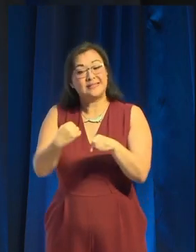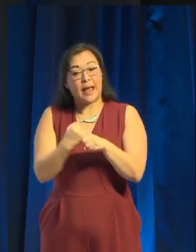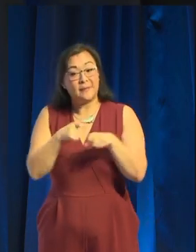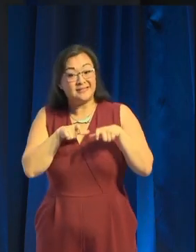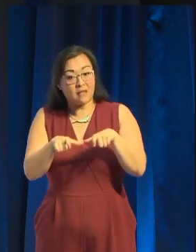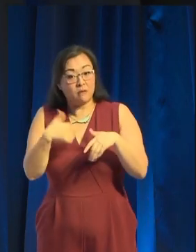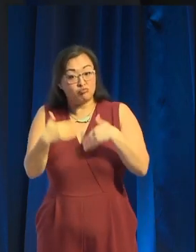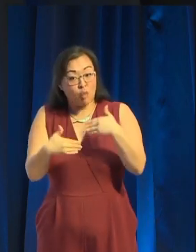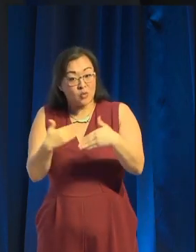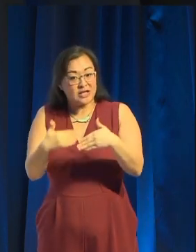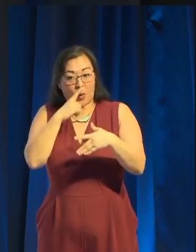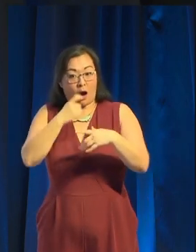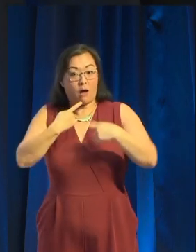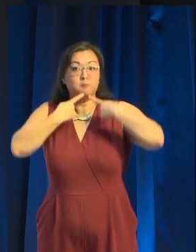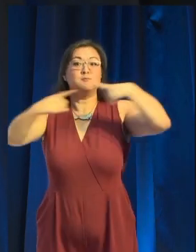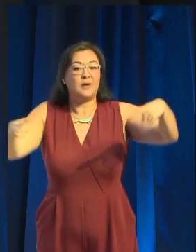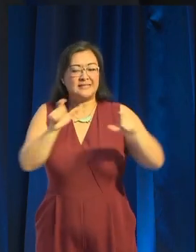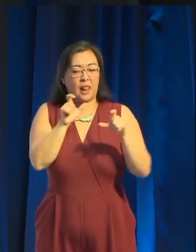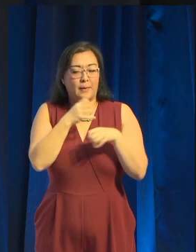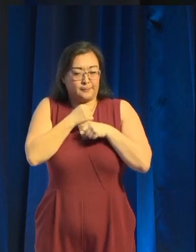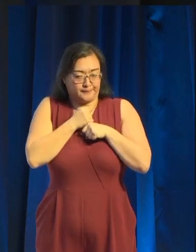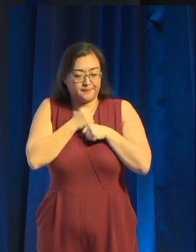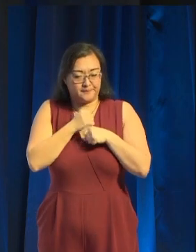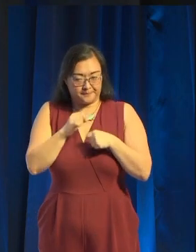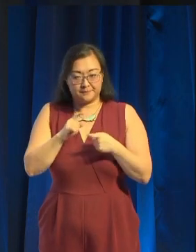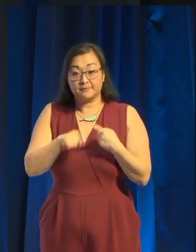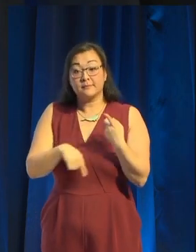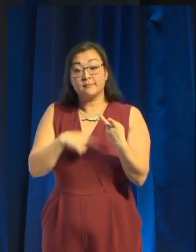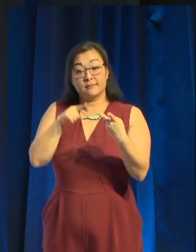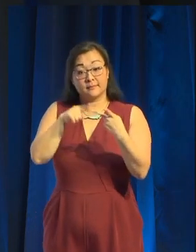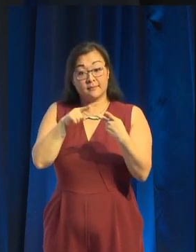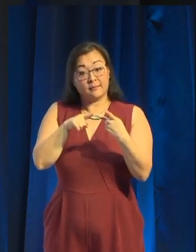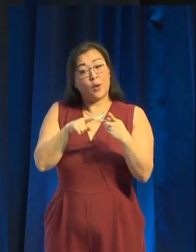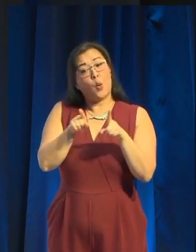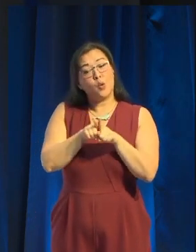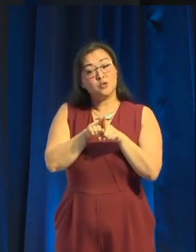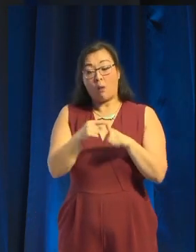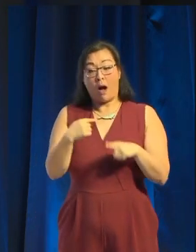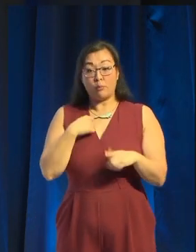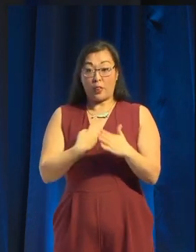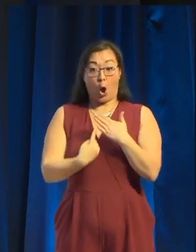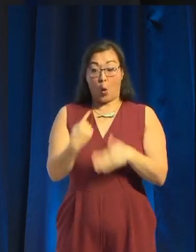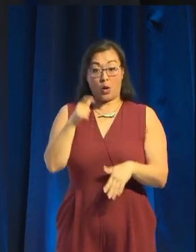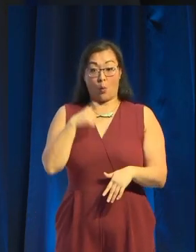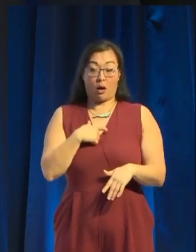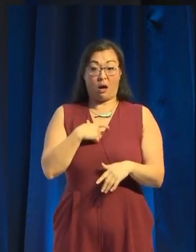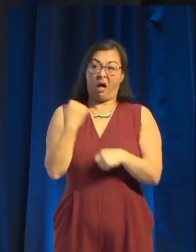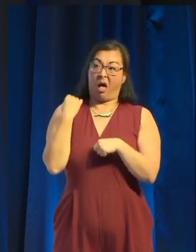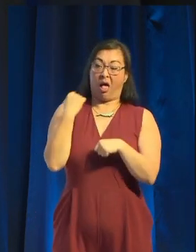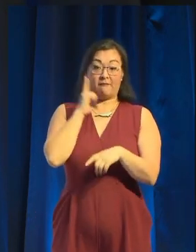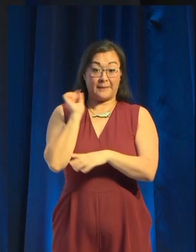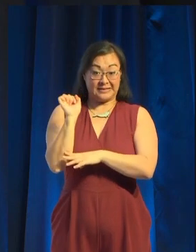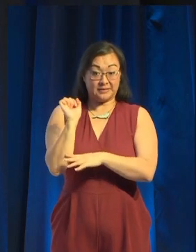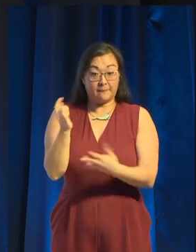should also know that I'm not the only one in the studio concerned about these issues, and we talked a lot